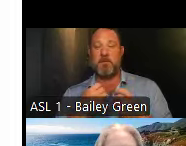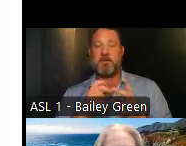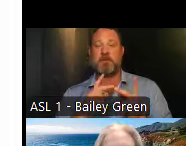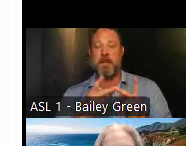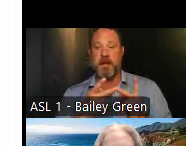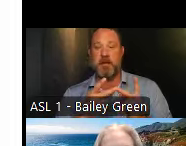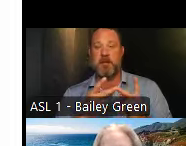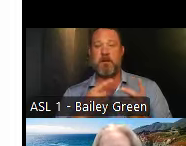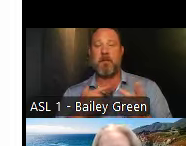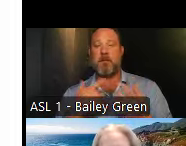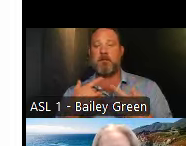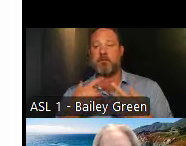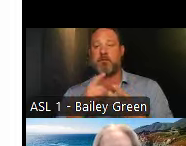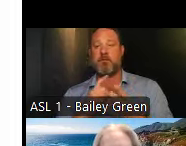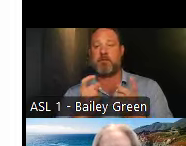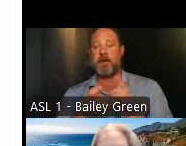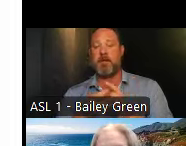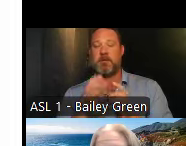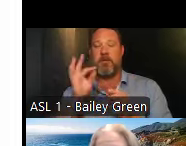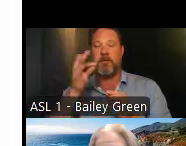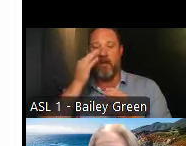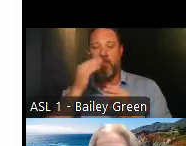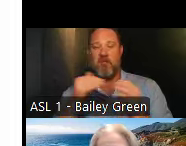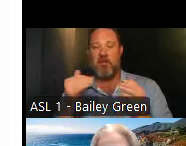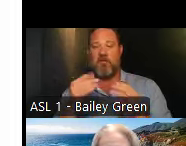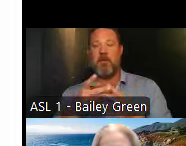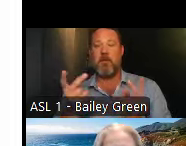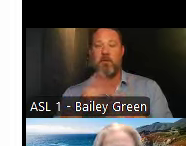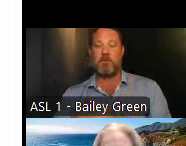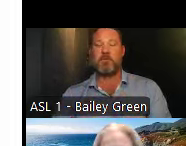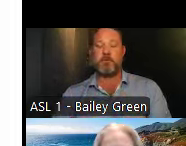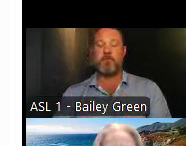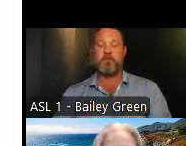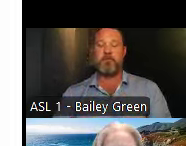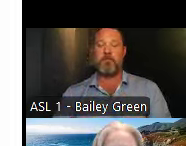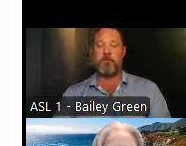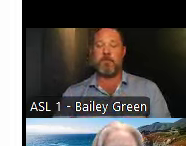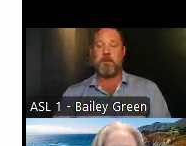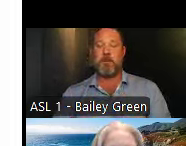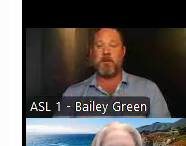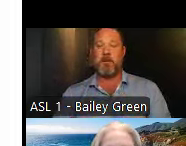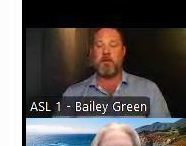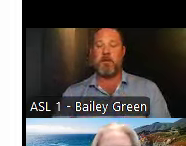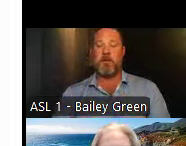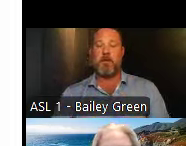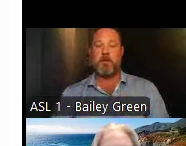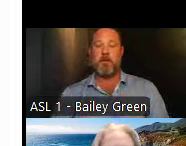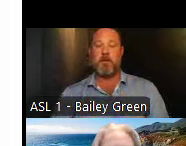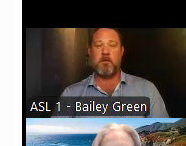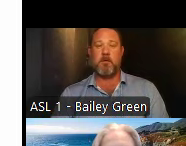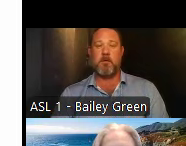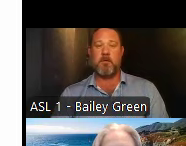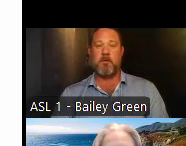I'm concerned that these changes that happened at the federal level are only going to make that situation worse. So I really think we need to be watching that very carefully. Next